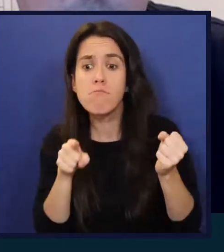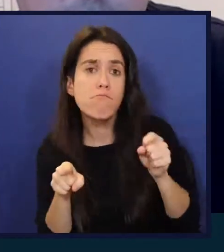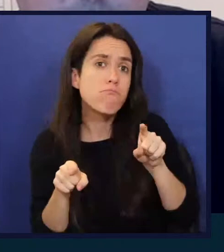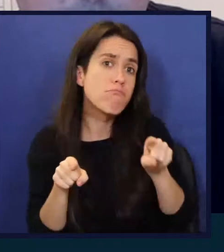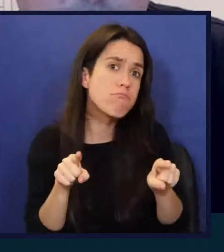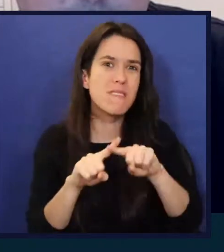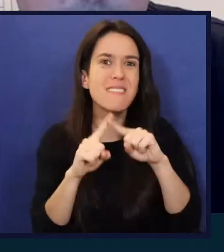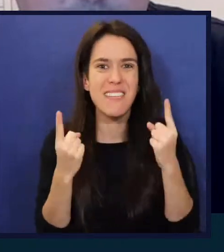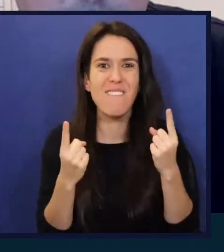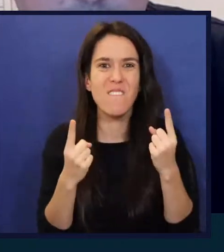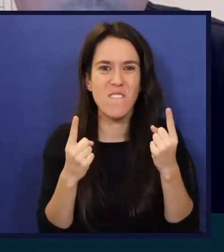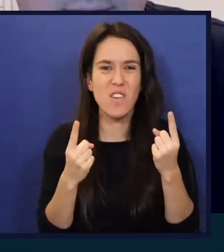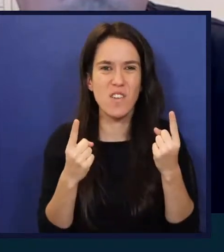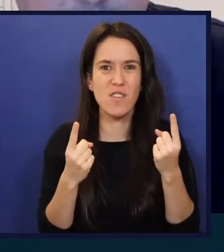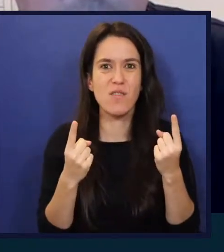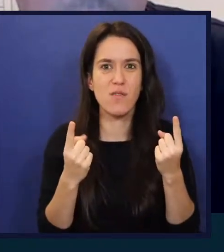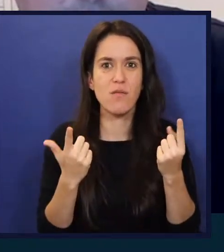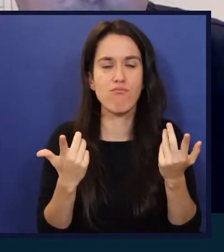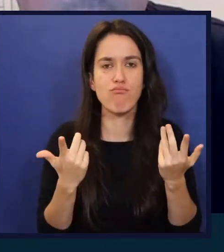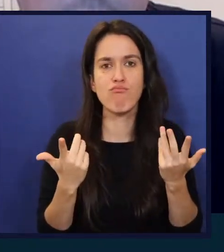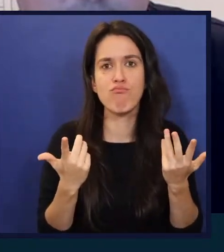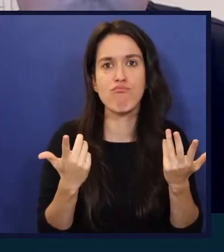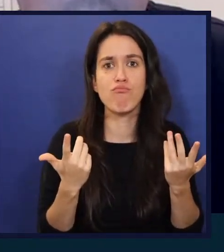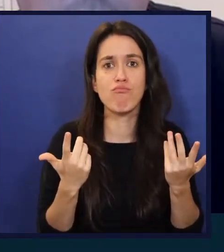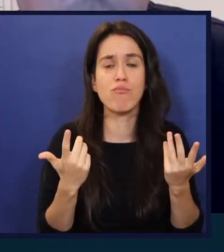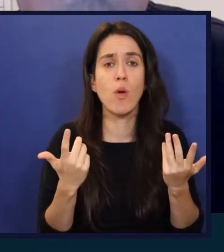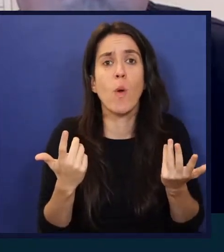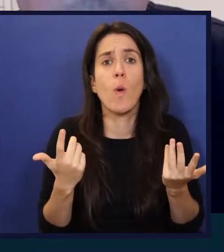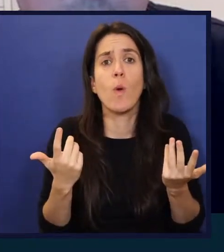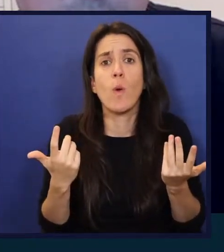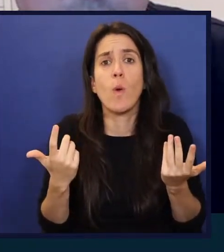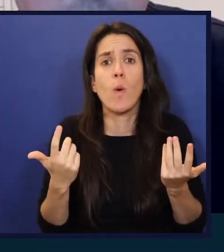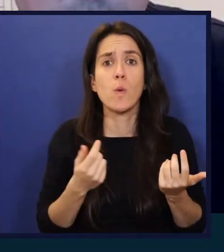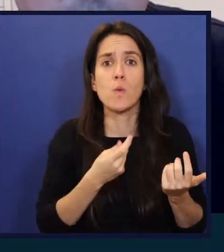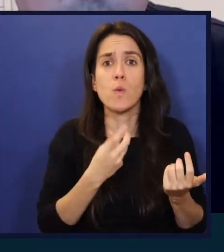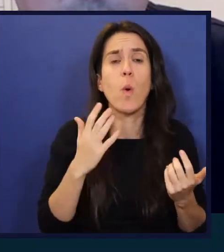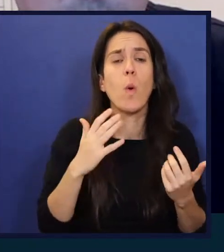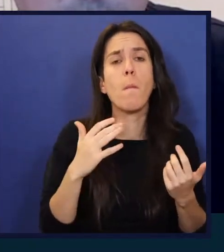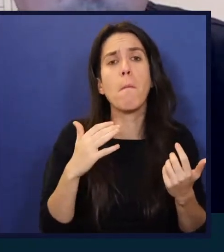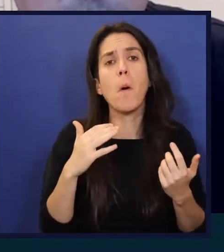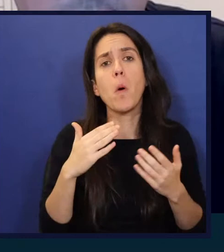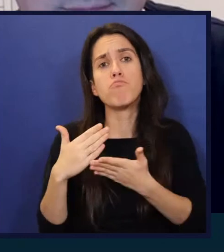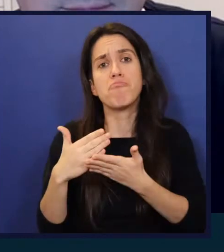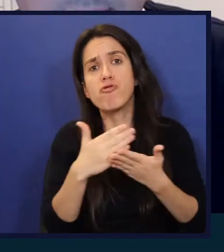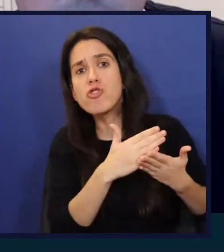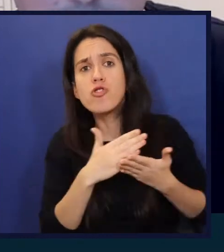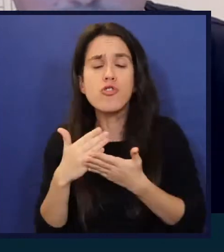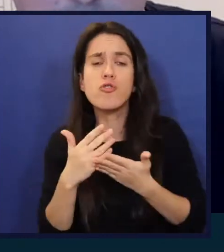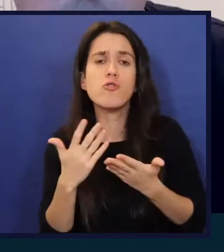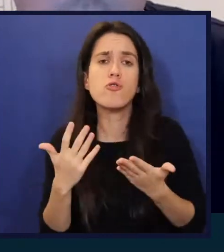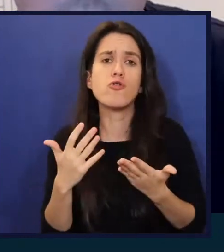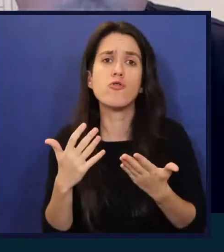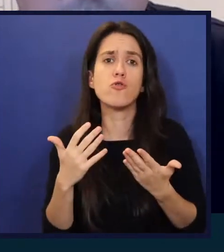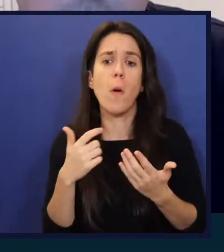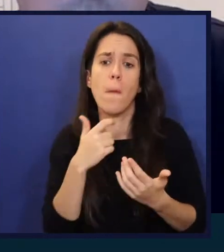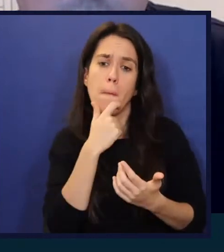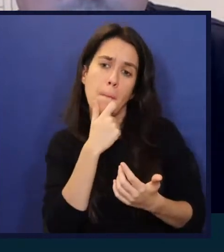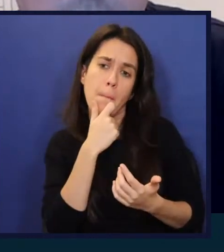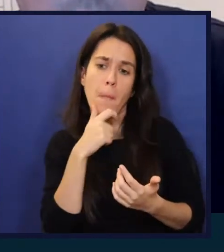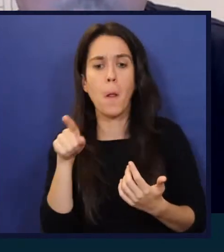as an example, which is another service which is targeted towards more lift and shift of your existing Hadoop environment. Does it have Spark? Does it